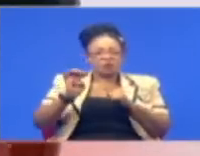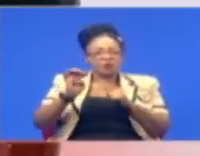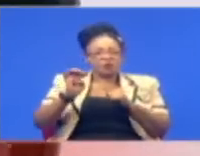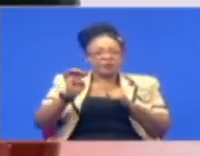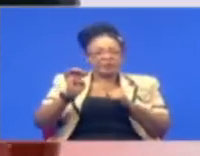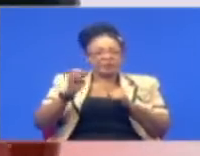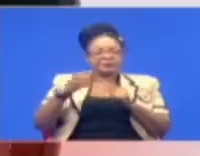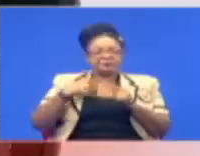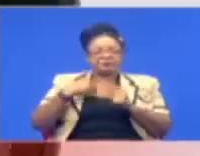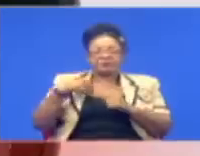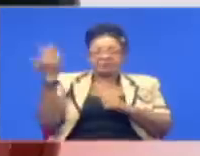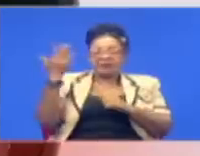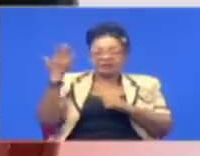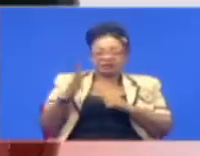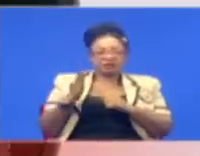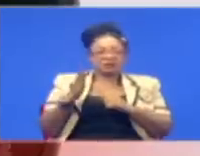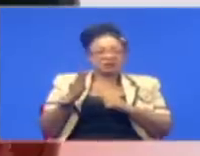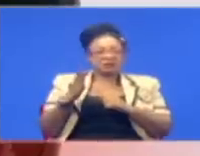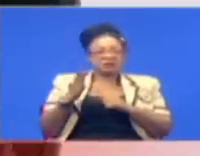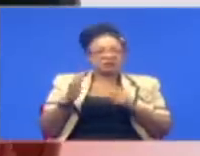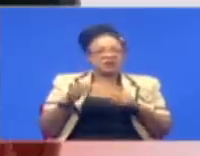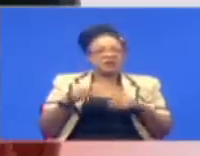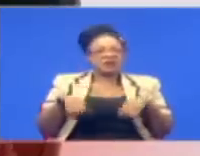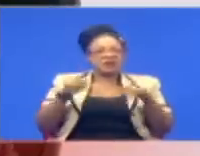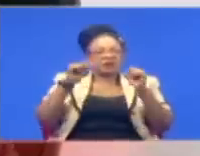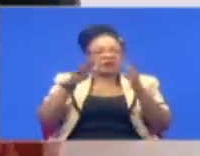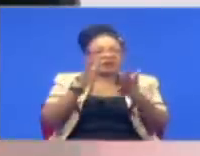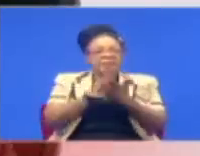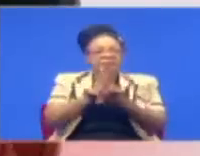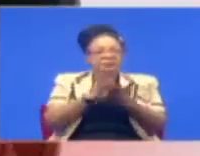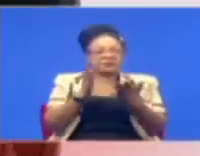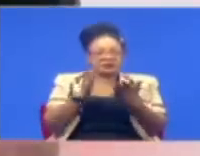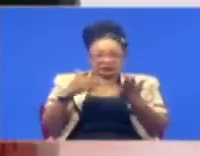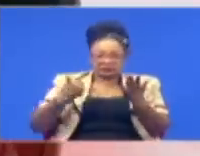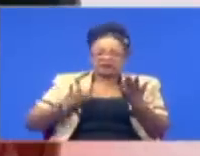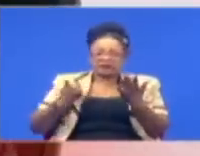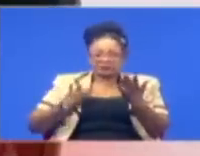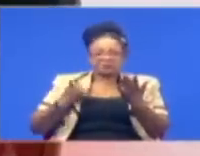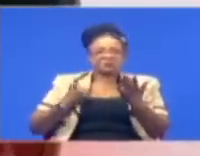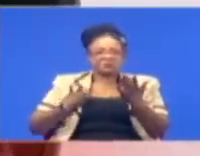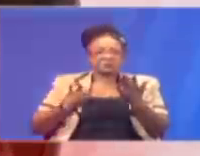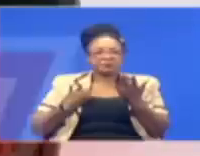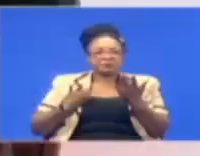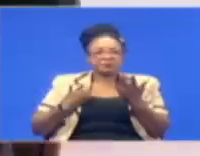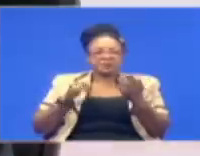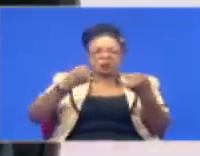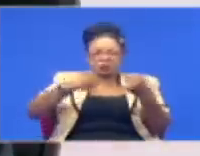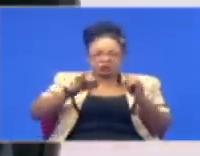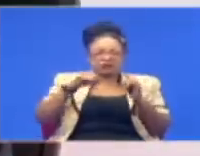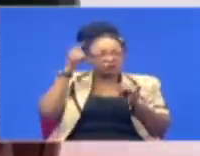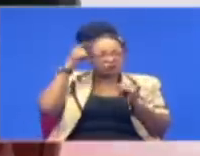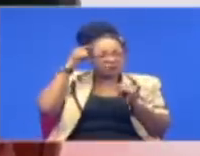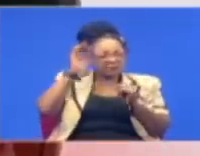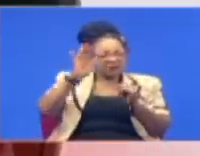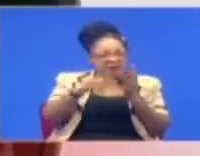my lecturer, who I think is the head of the department, is a lady. I'll try to remember her